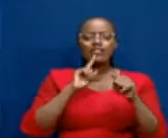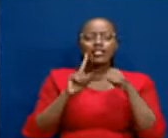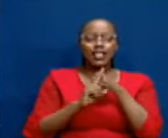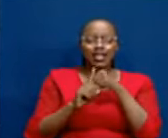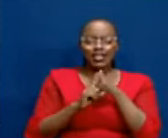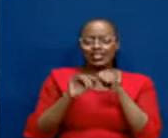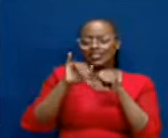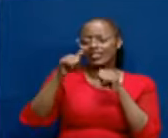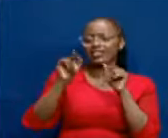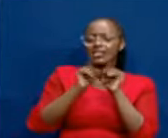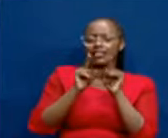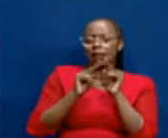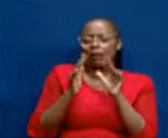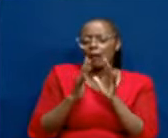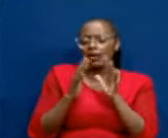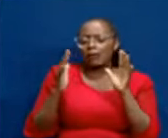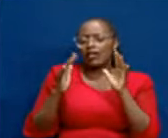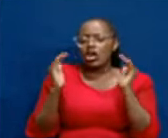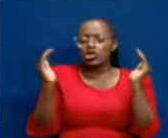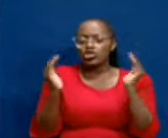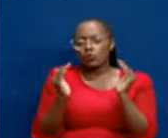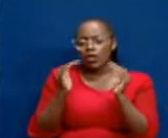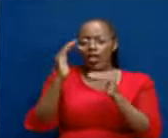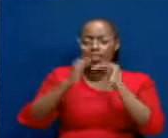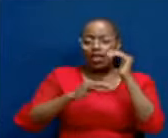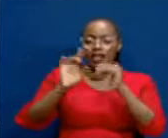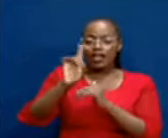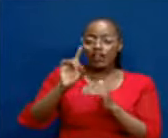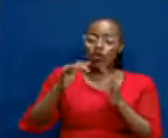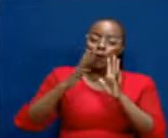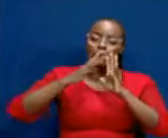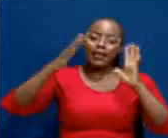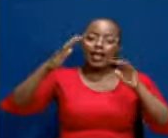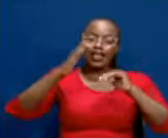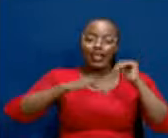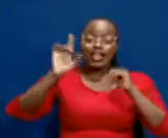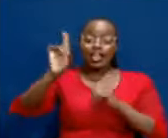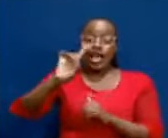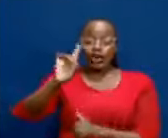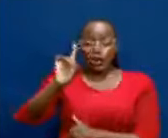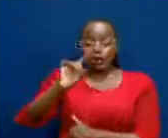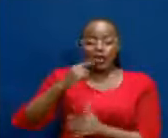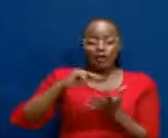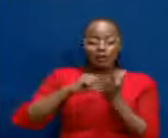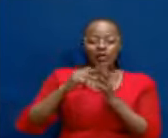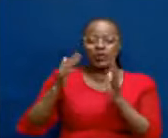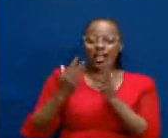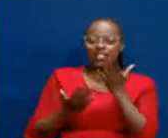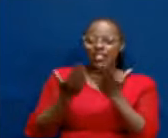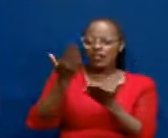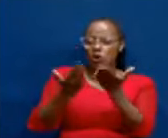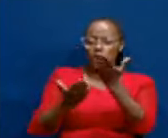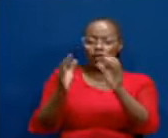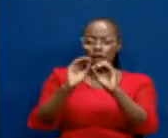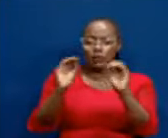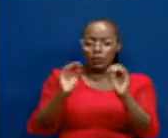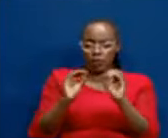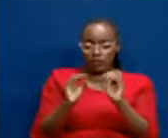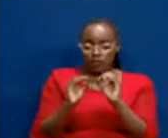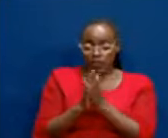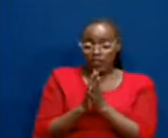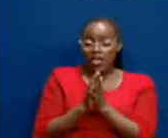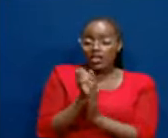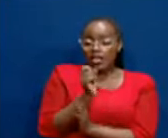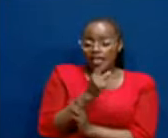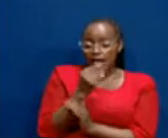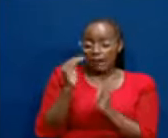just slightly smaller than Nairobi. I mean, slightly larger than Nairobi. So obviously we are not comparing like for like. The income levels when the